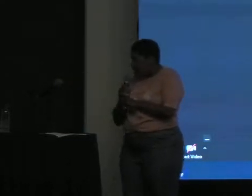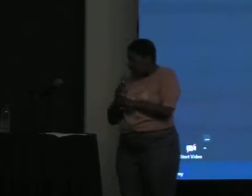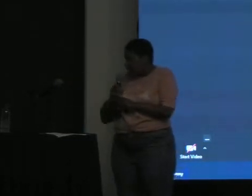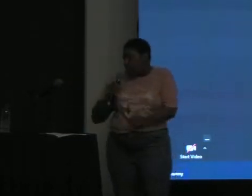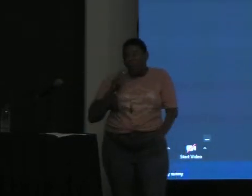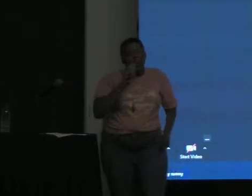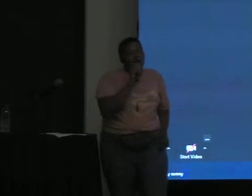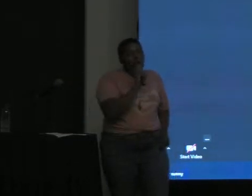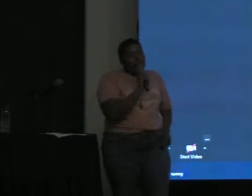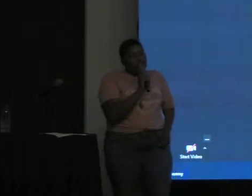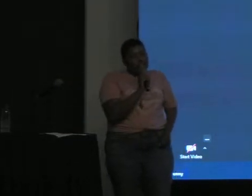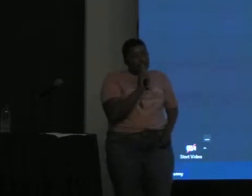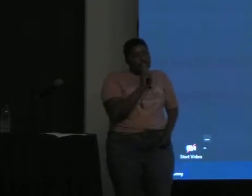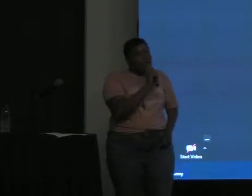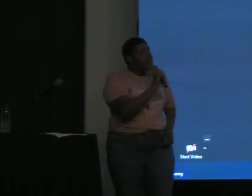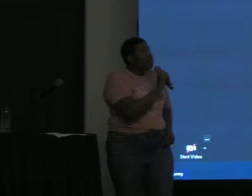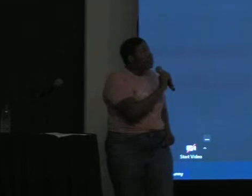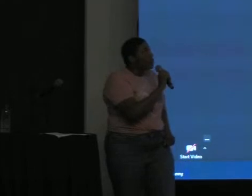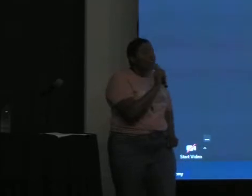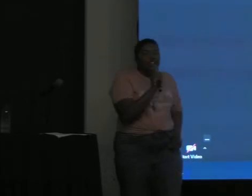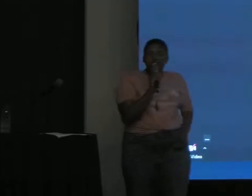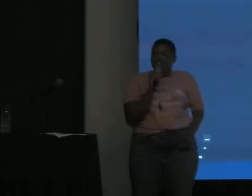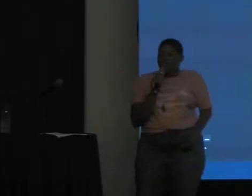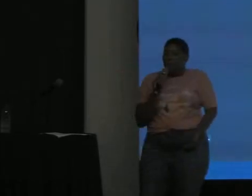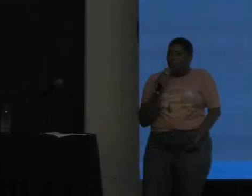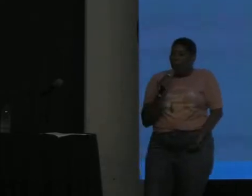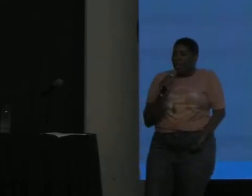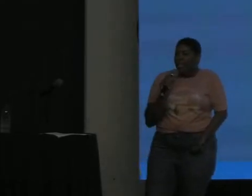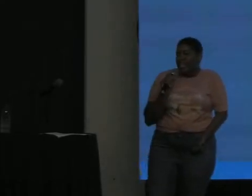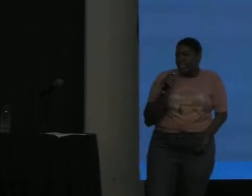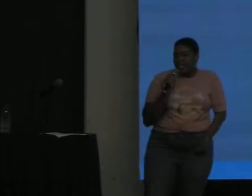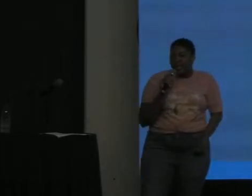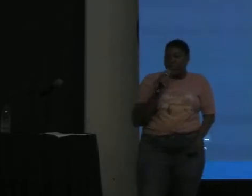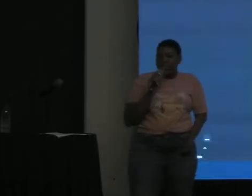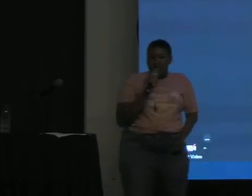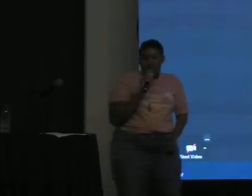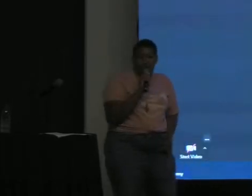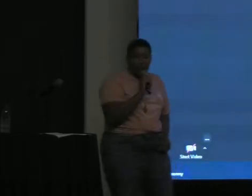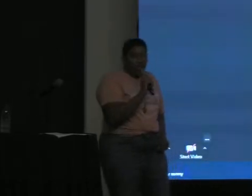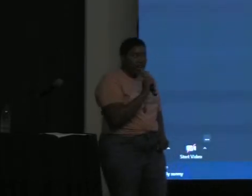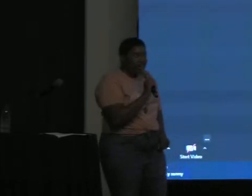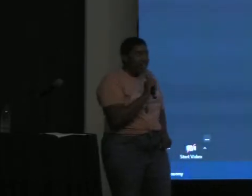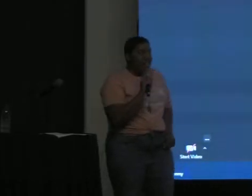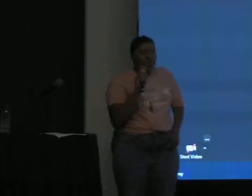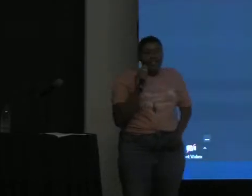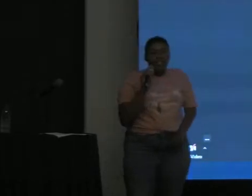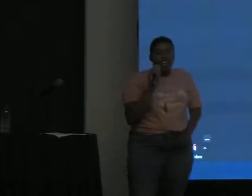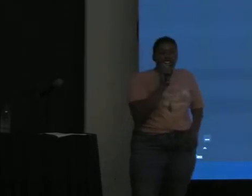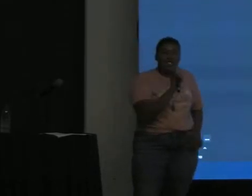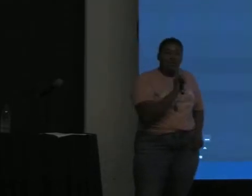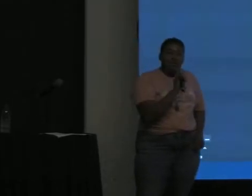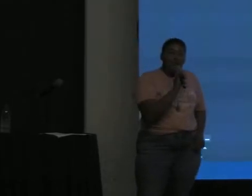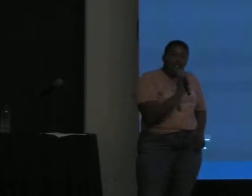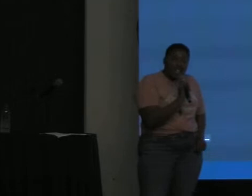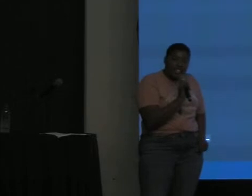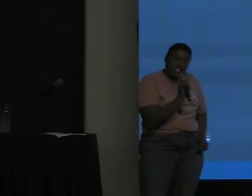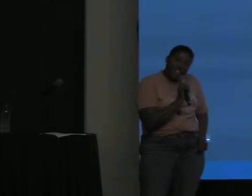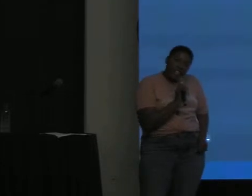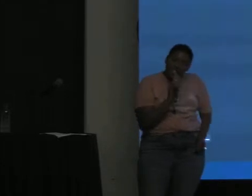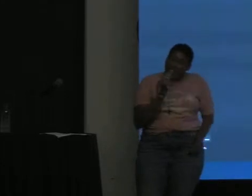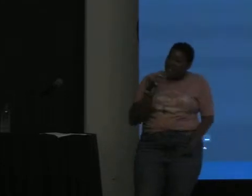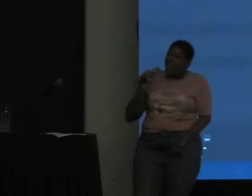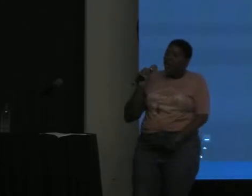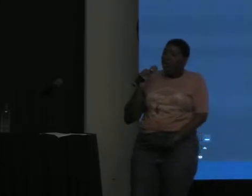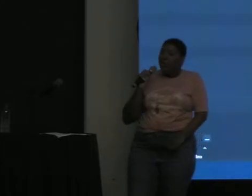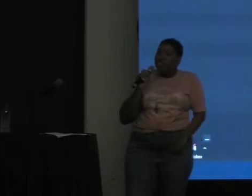get started. So, we're going to start this panel off. We already talked about what is misogynoir, right? We had someone from the audience